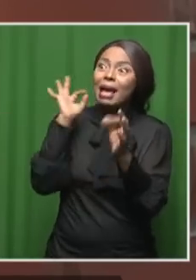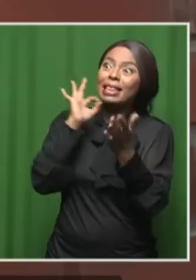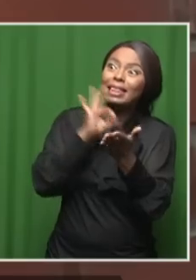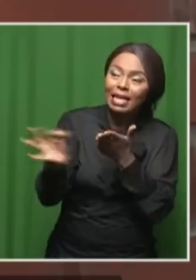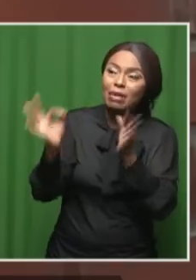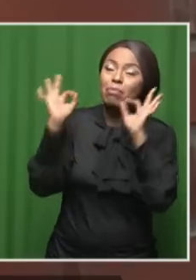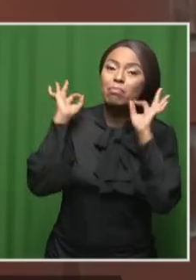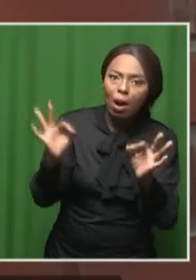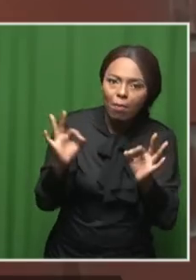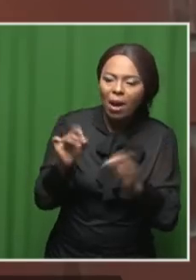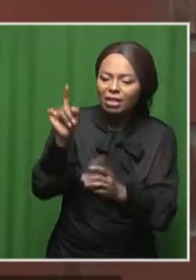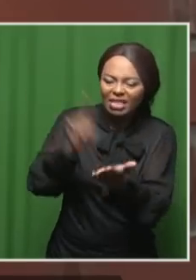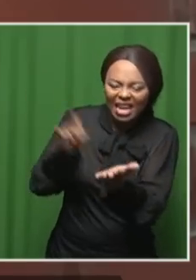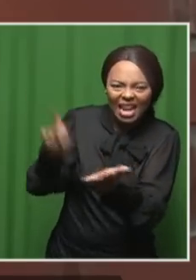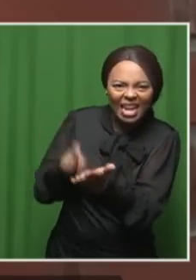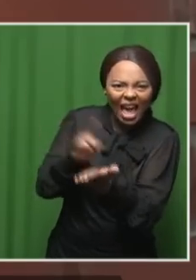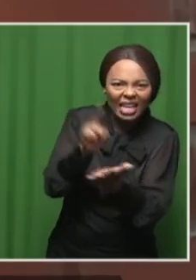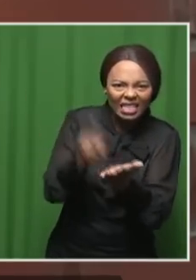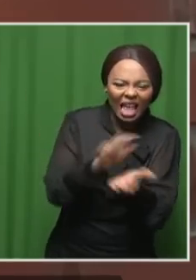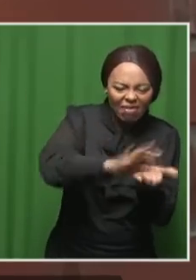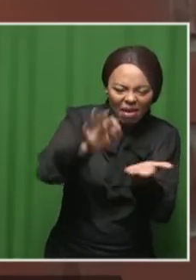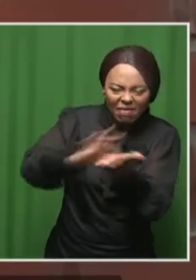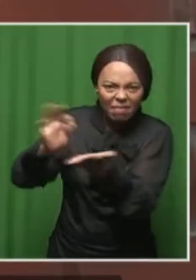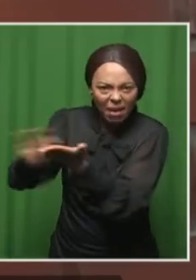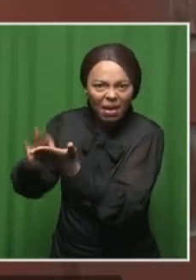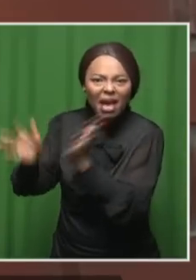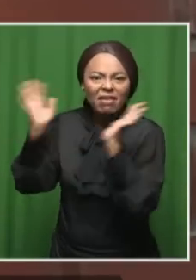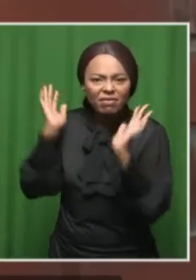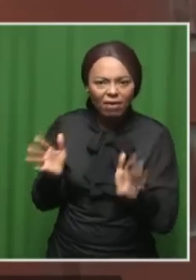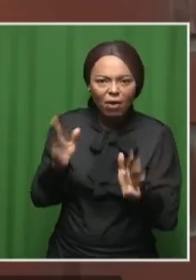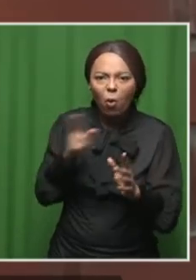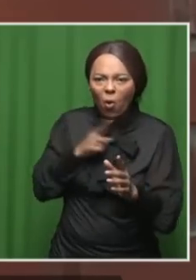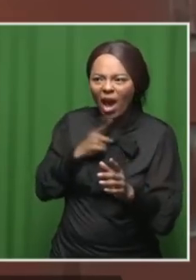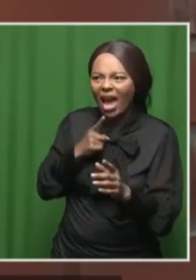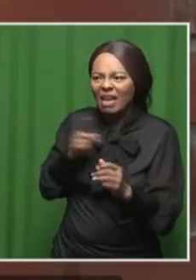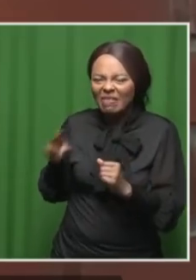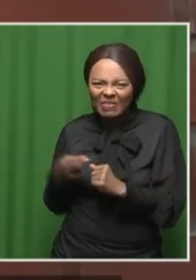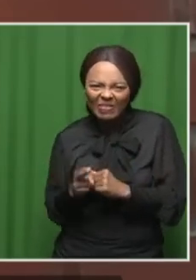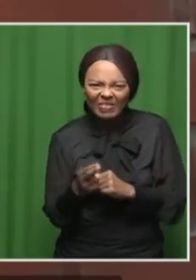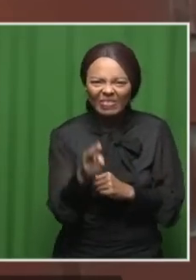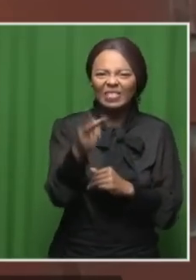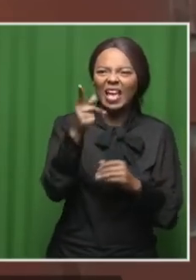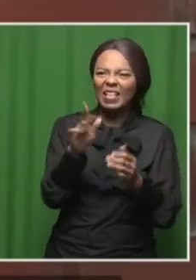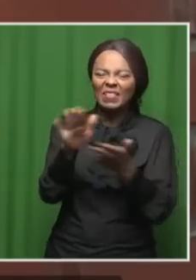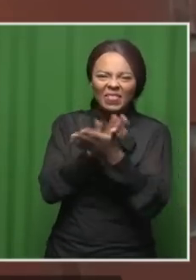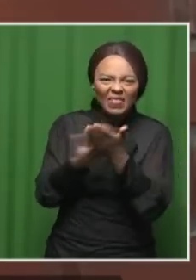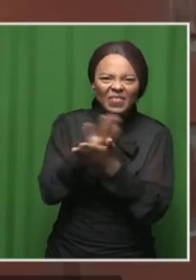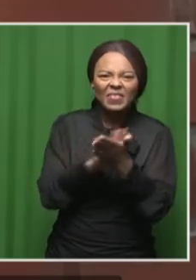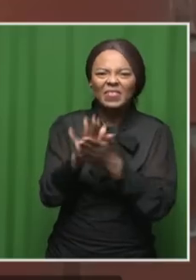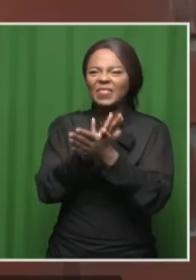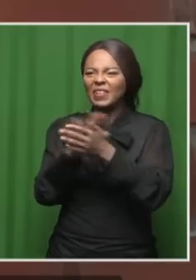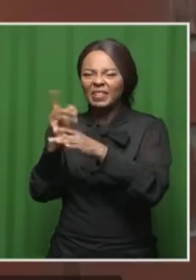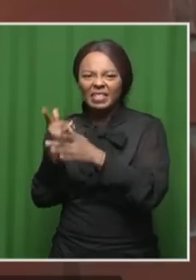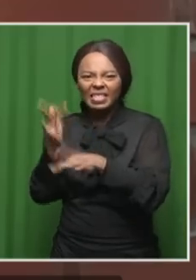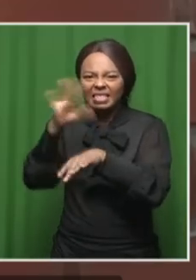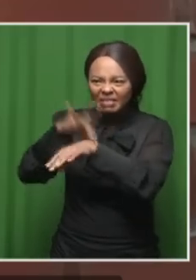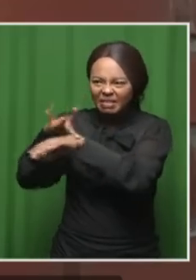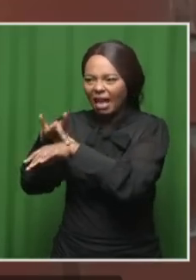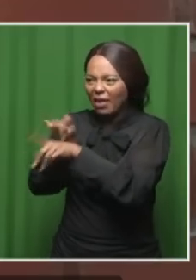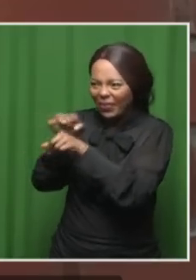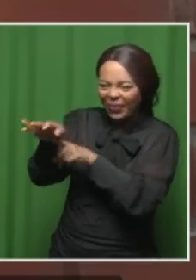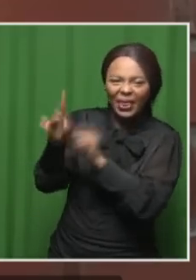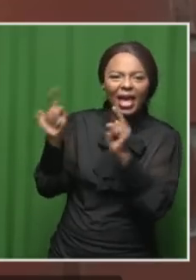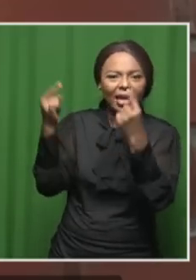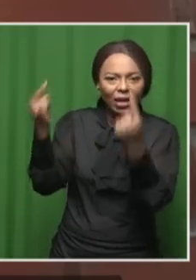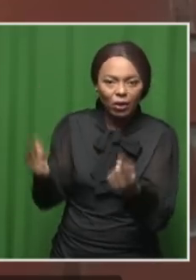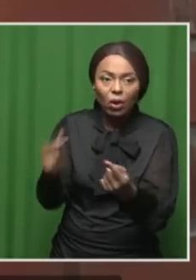and sanitized so that the fungus would not be of those higher levels when the other suppliers would be coming in to do,